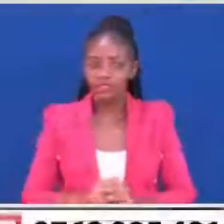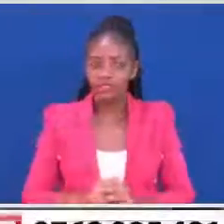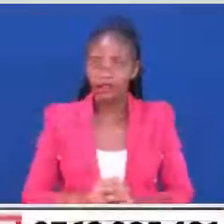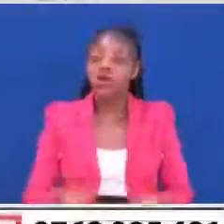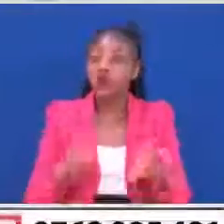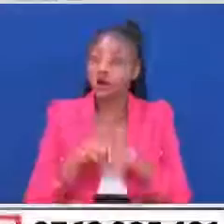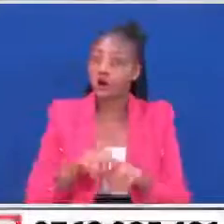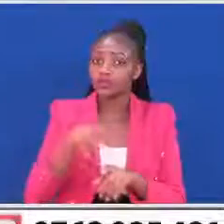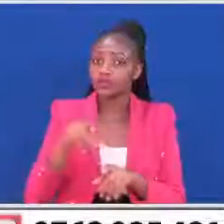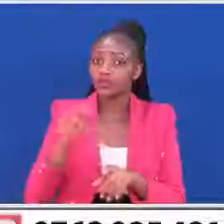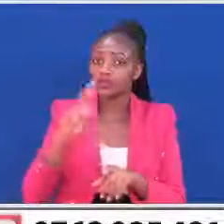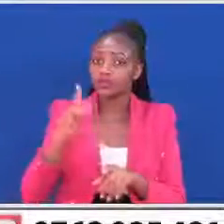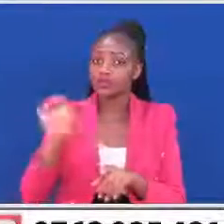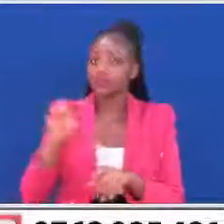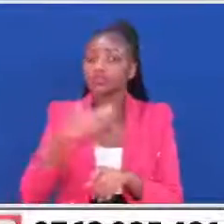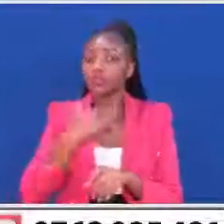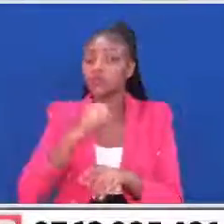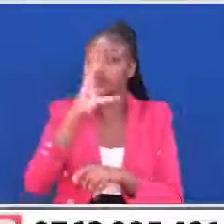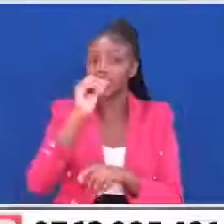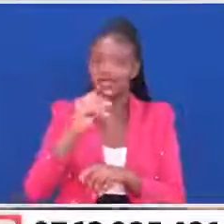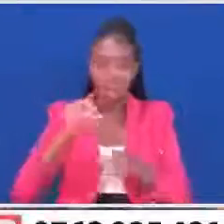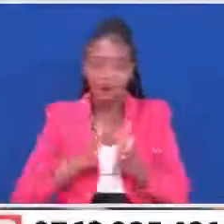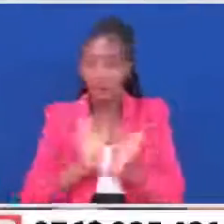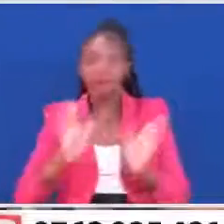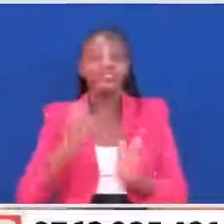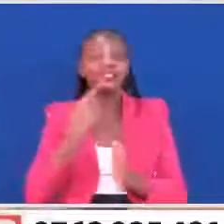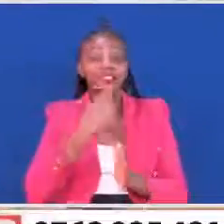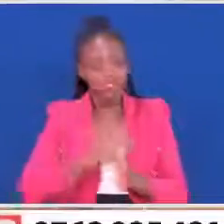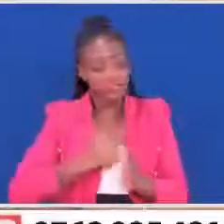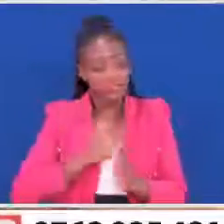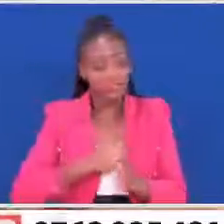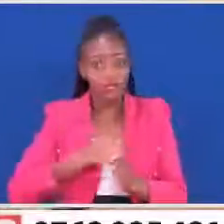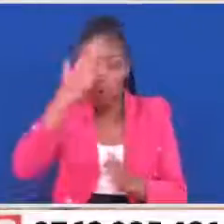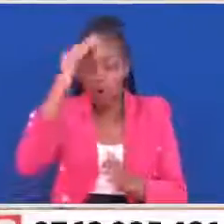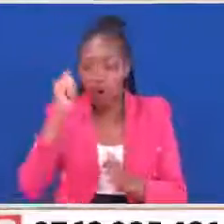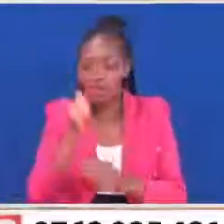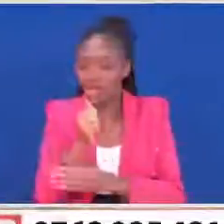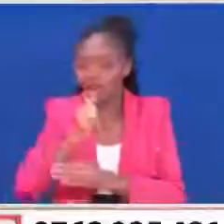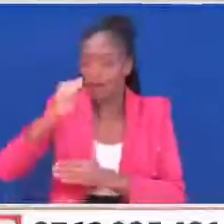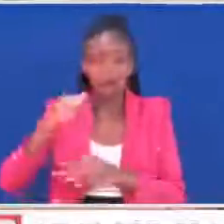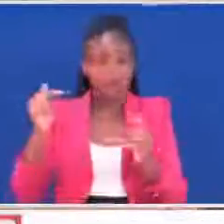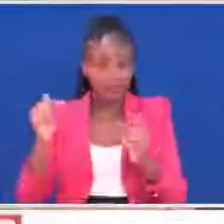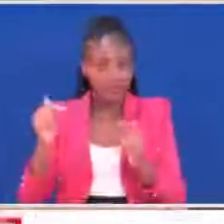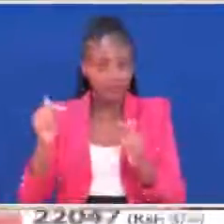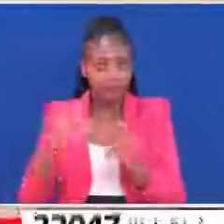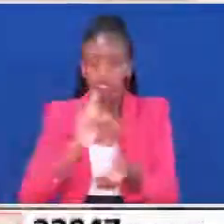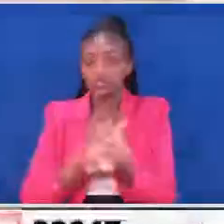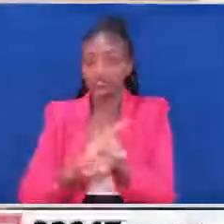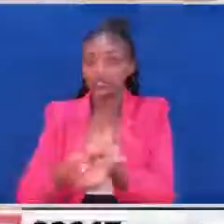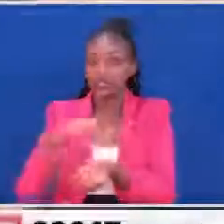KUPPET is now demanding a public apology by the Education CS for his insult against Dr. Mbaka, who